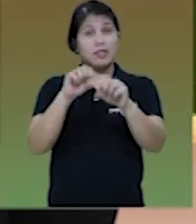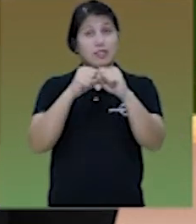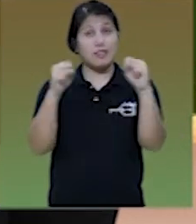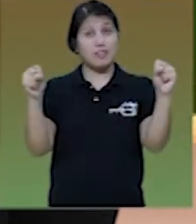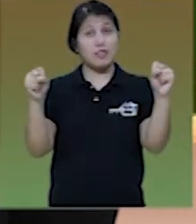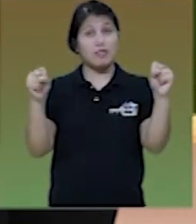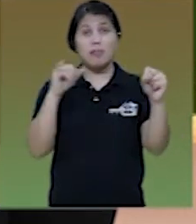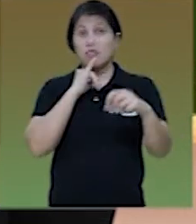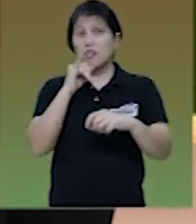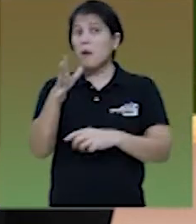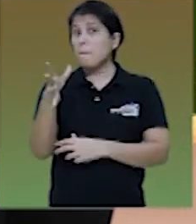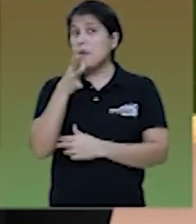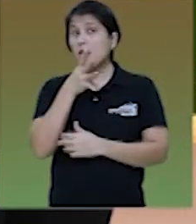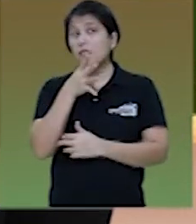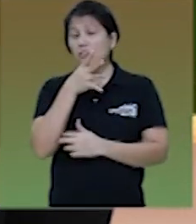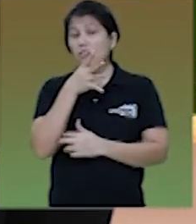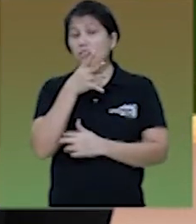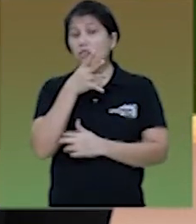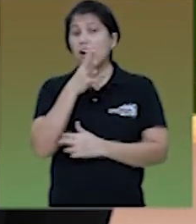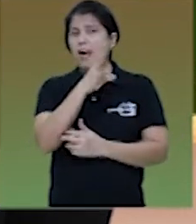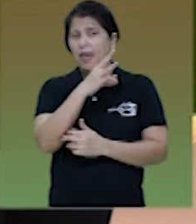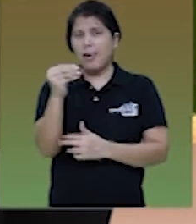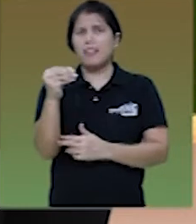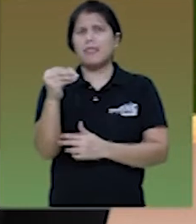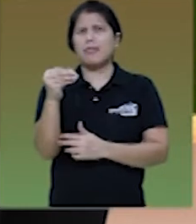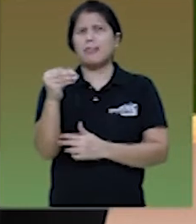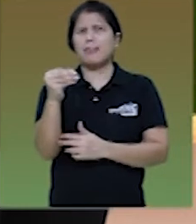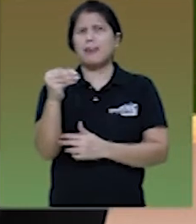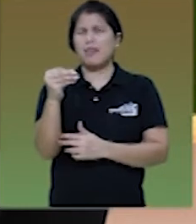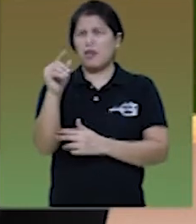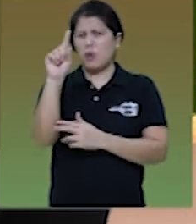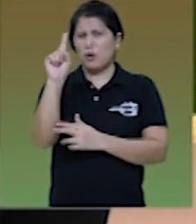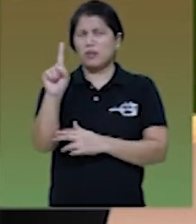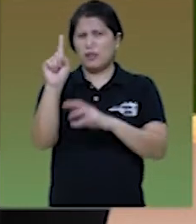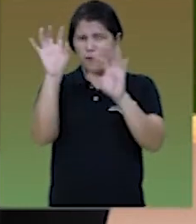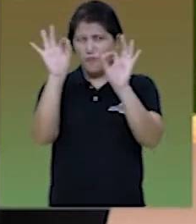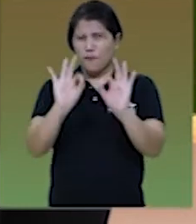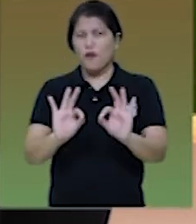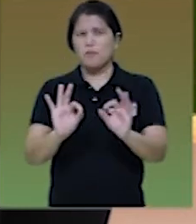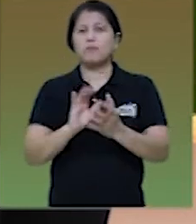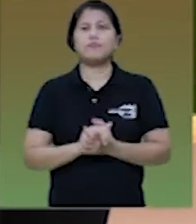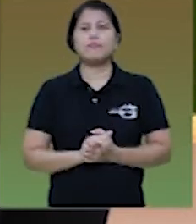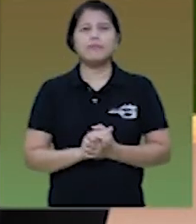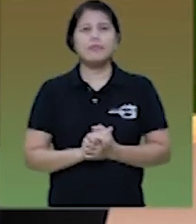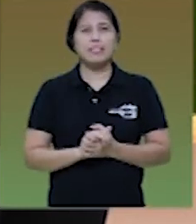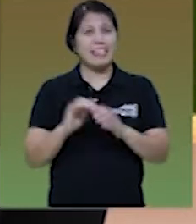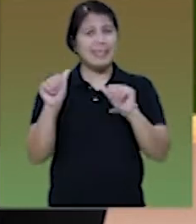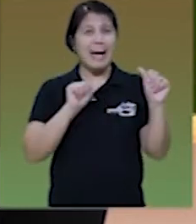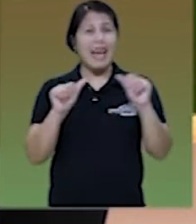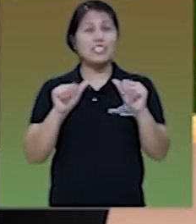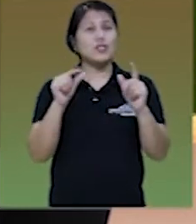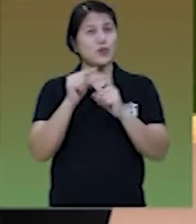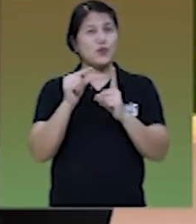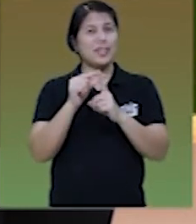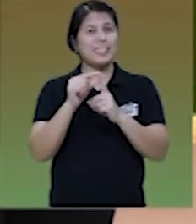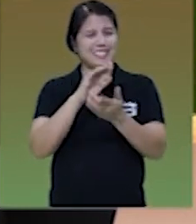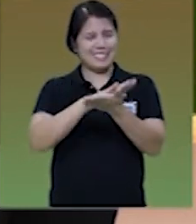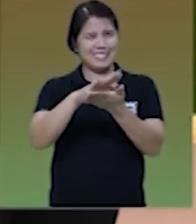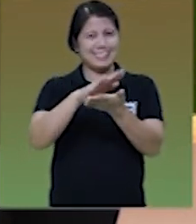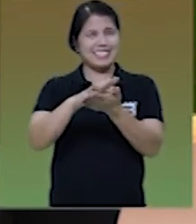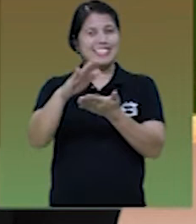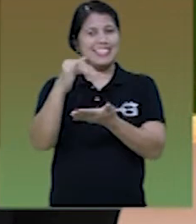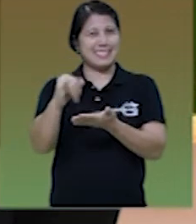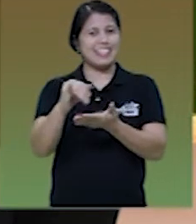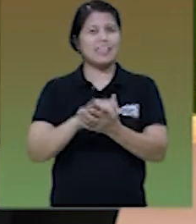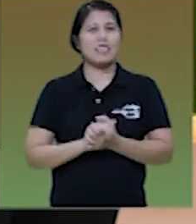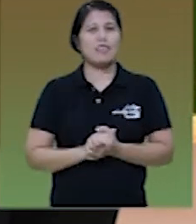the sentence is mother, and it is singular in form. The action word is